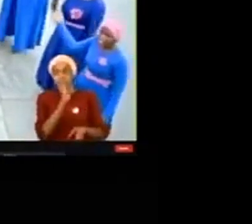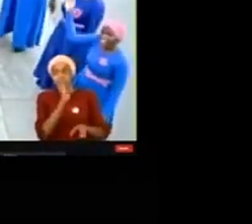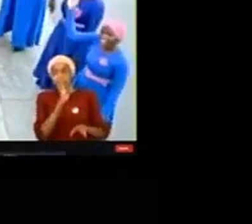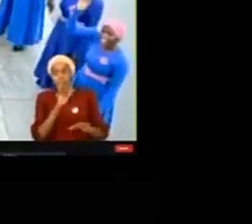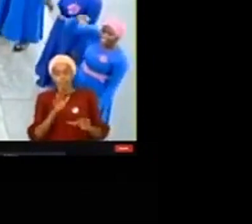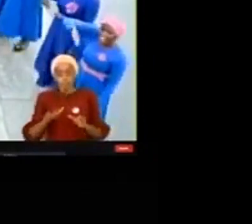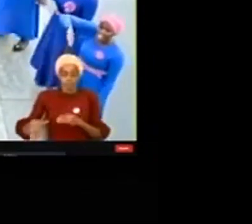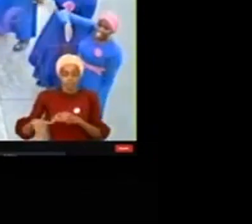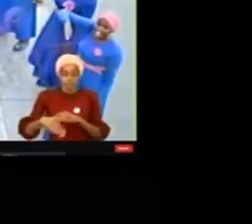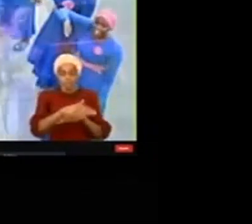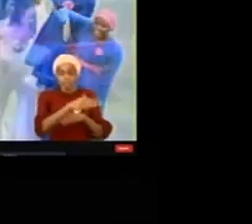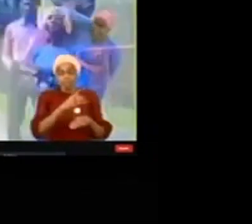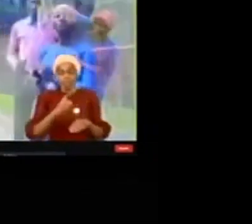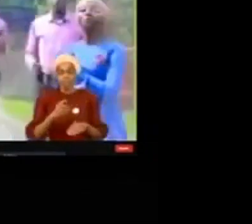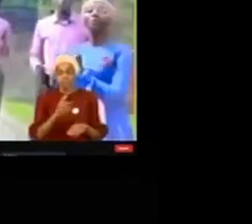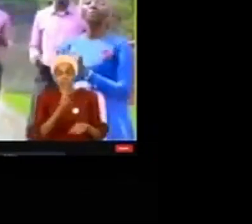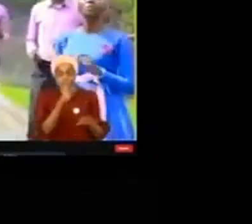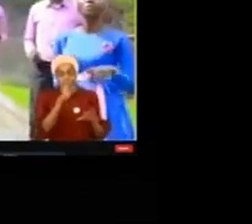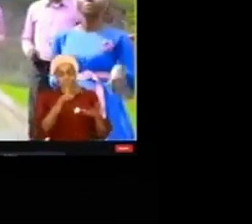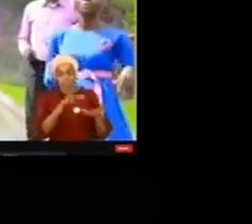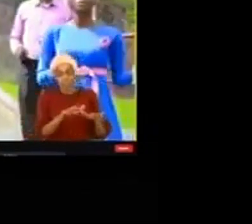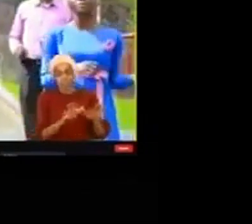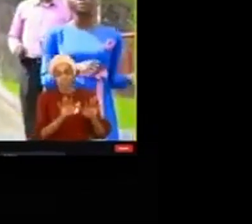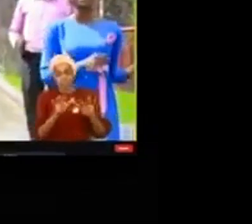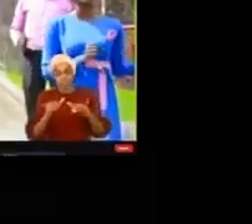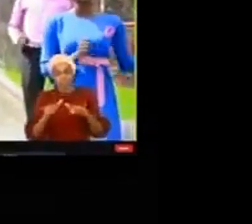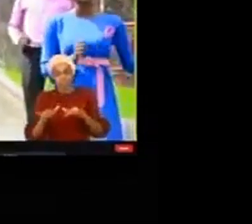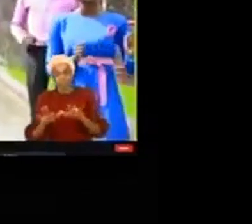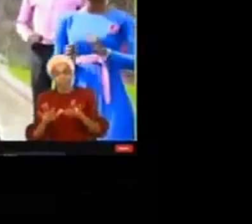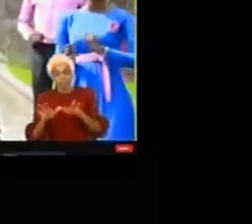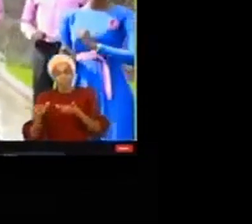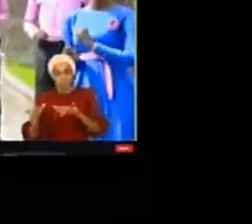qui couvre la mer.